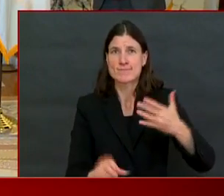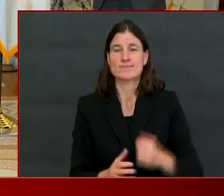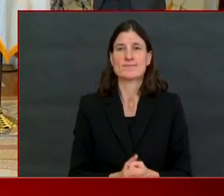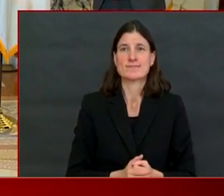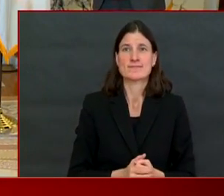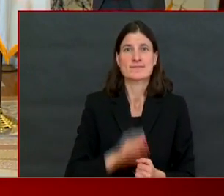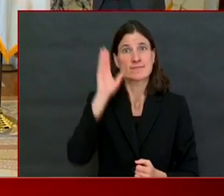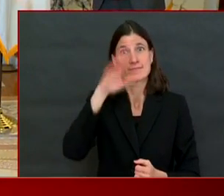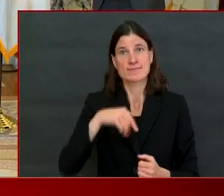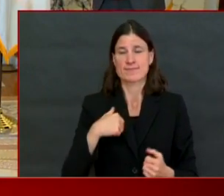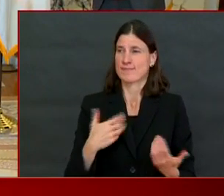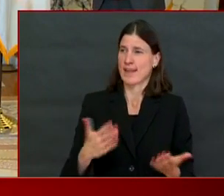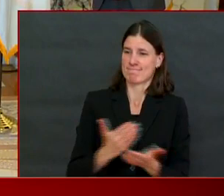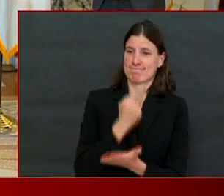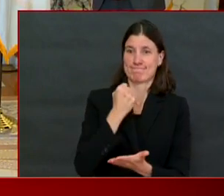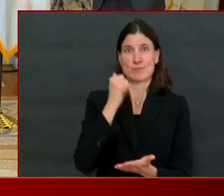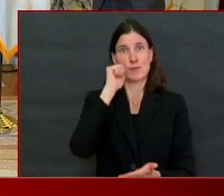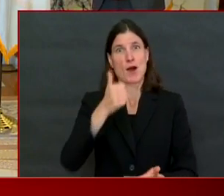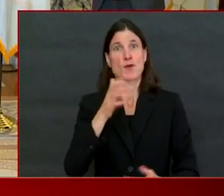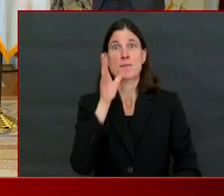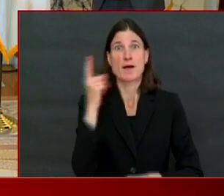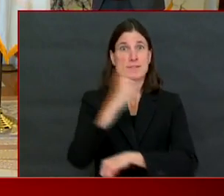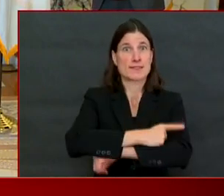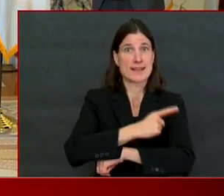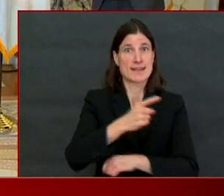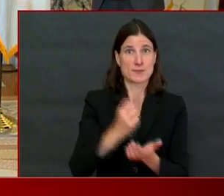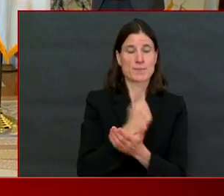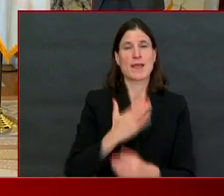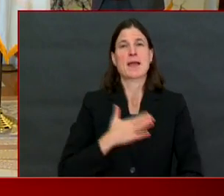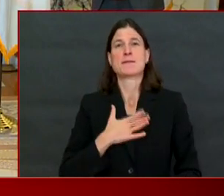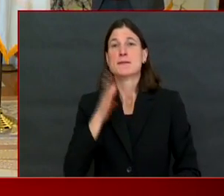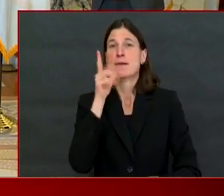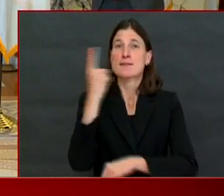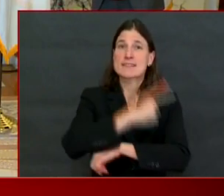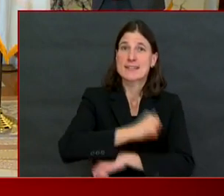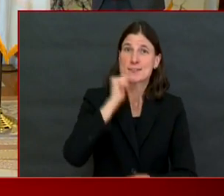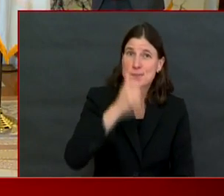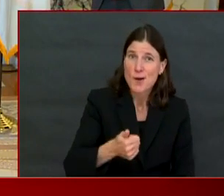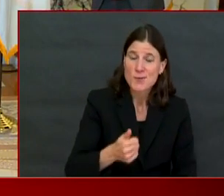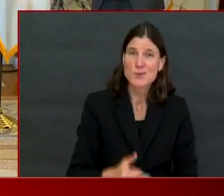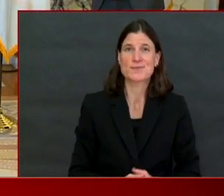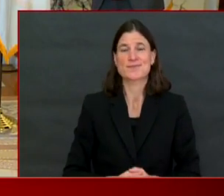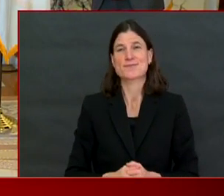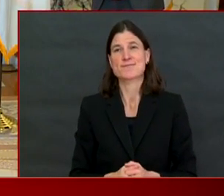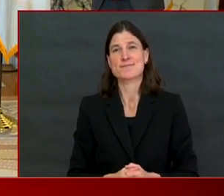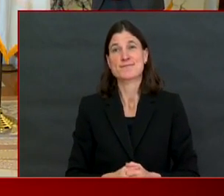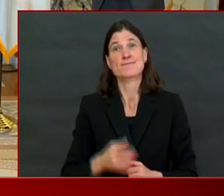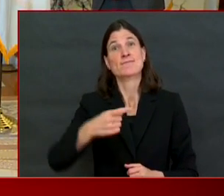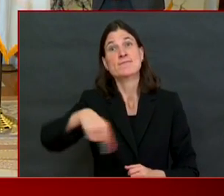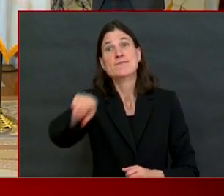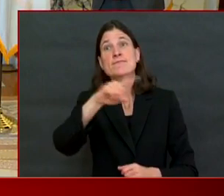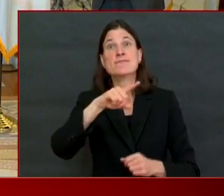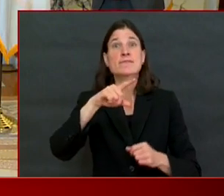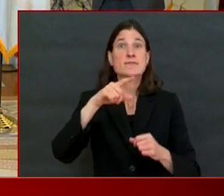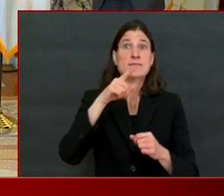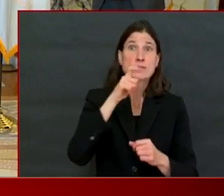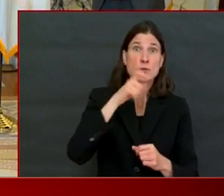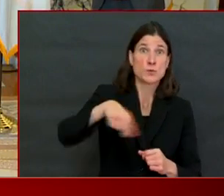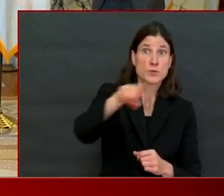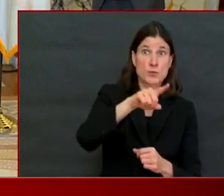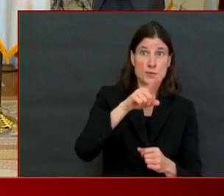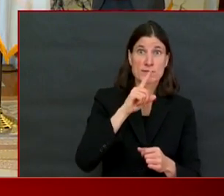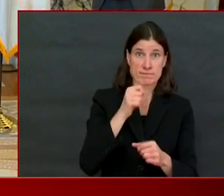and families that will be celebrating tomorrow. That means those who actually are moms or have their moms, and